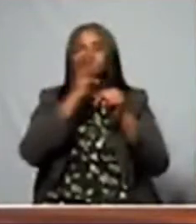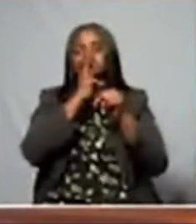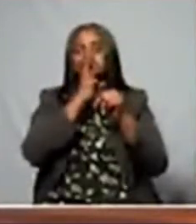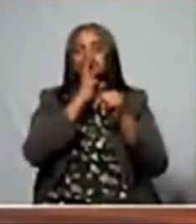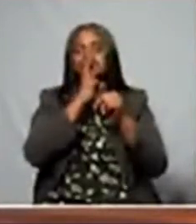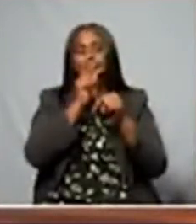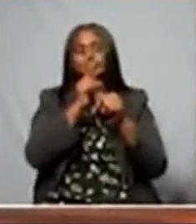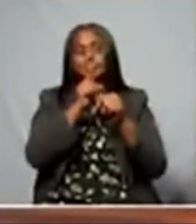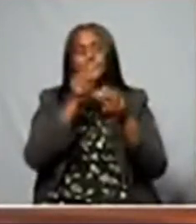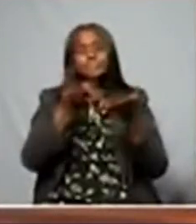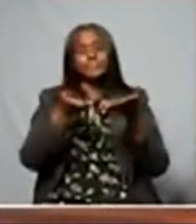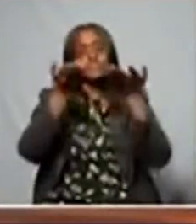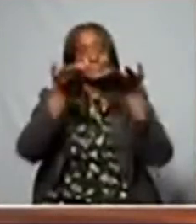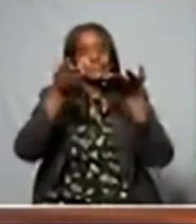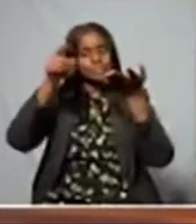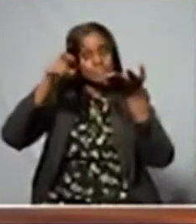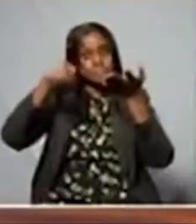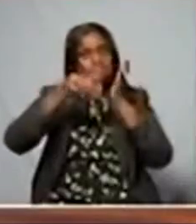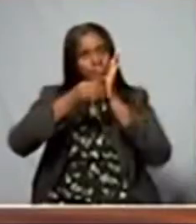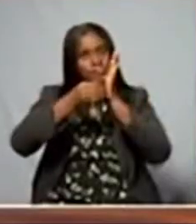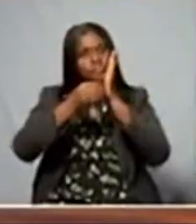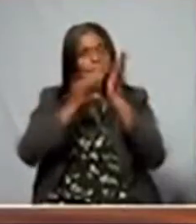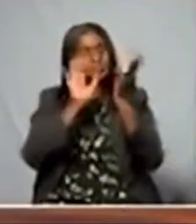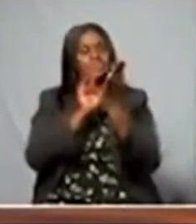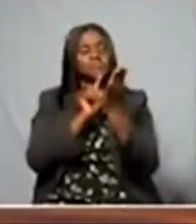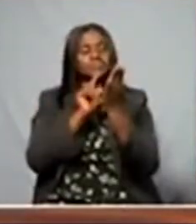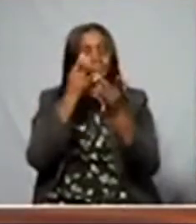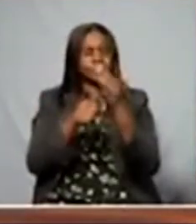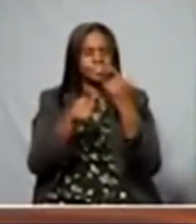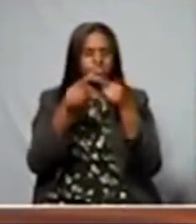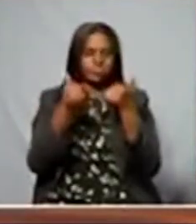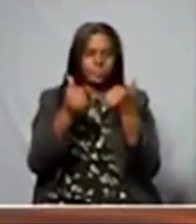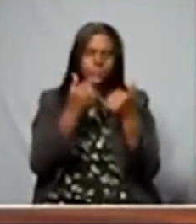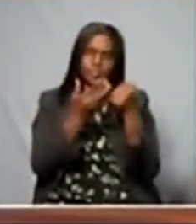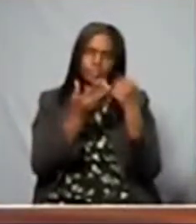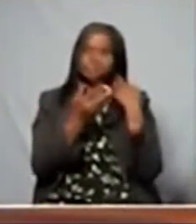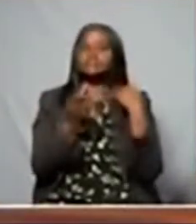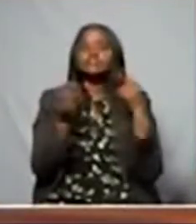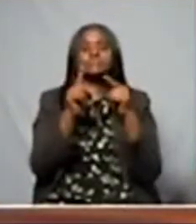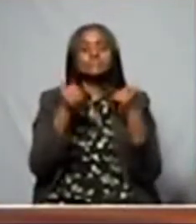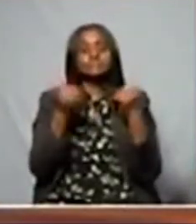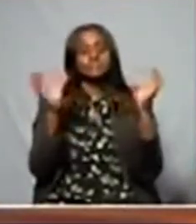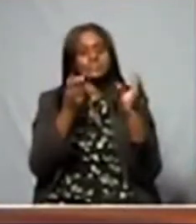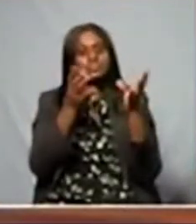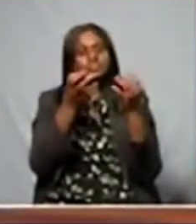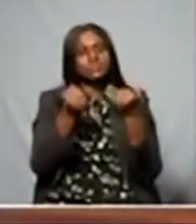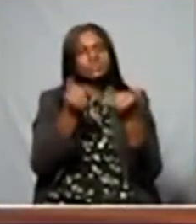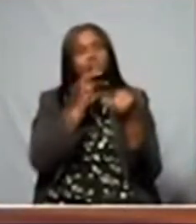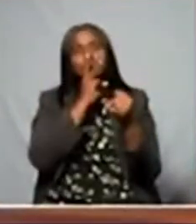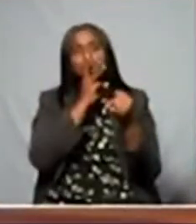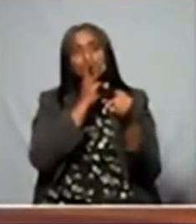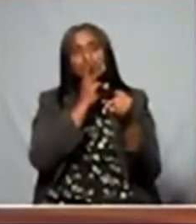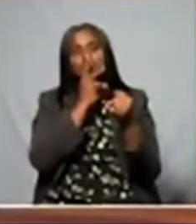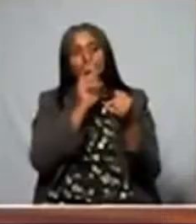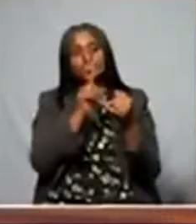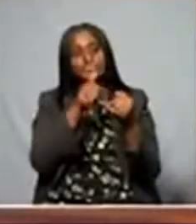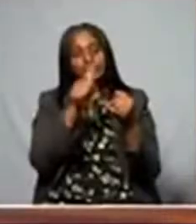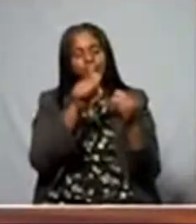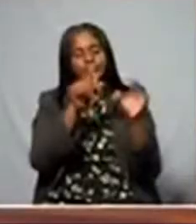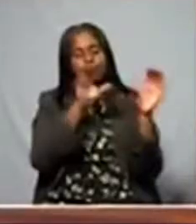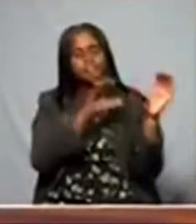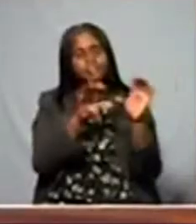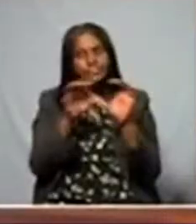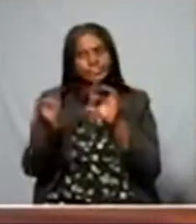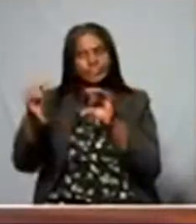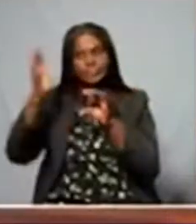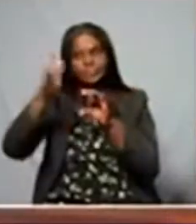a bottom-up, demand-driven approach, what happens is that when a community wants water, they do go to